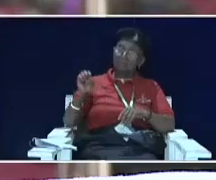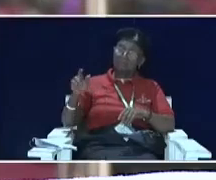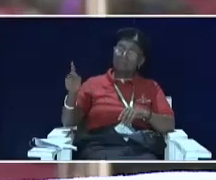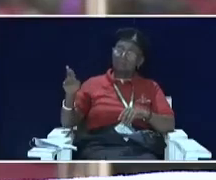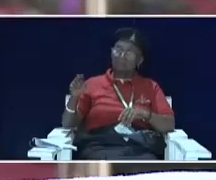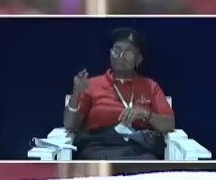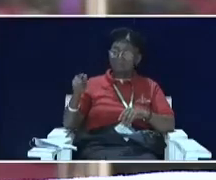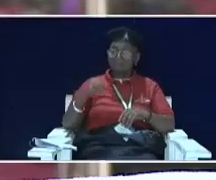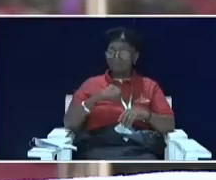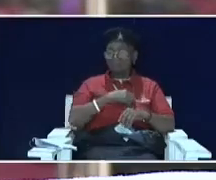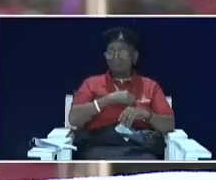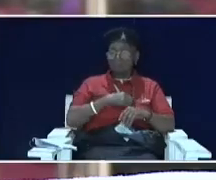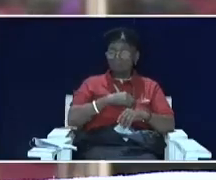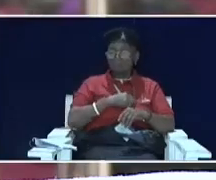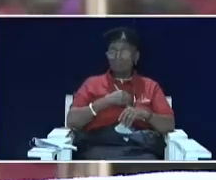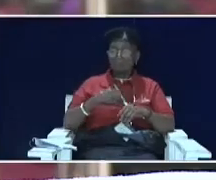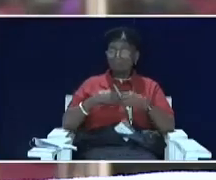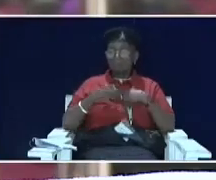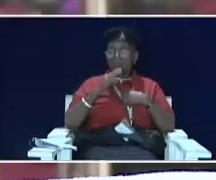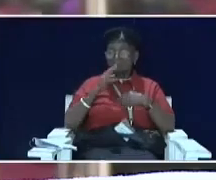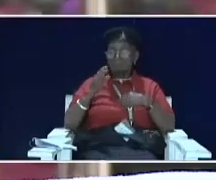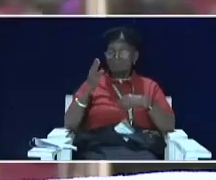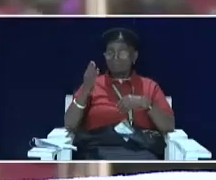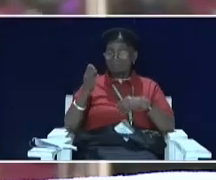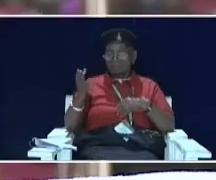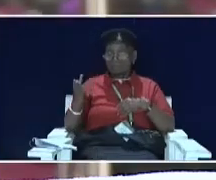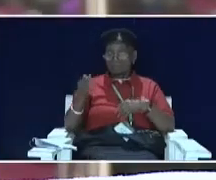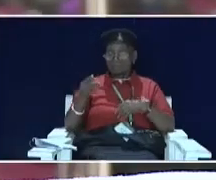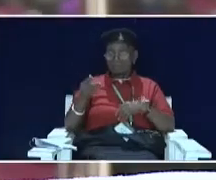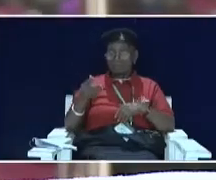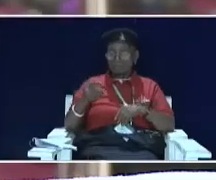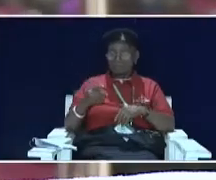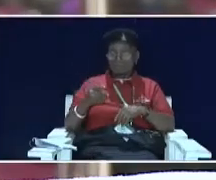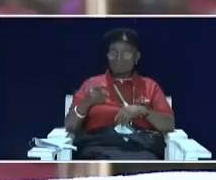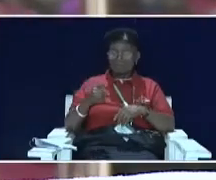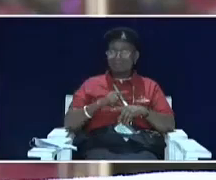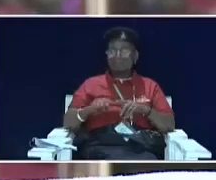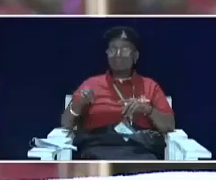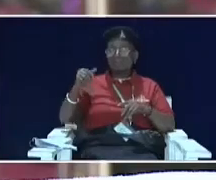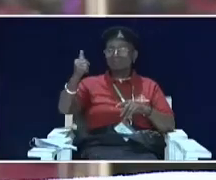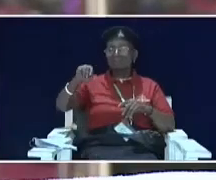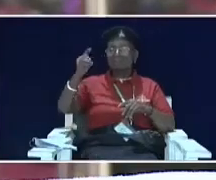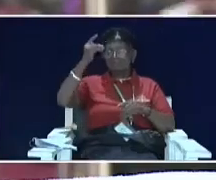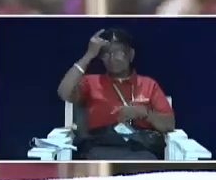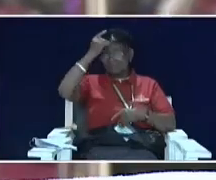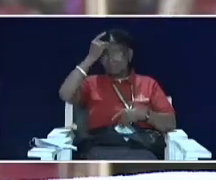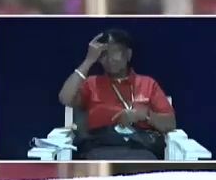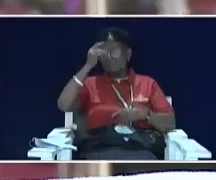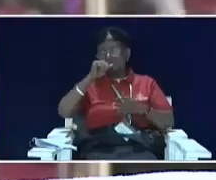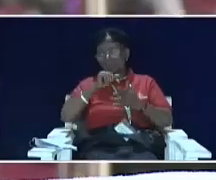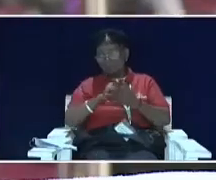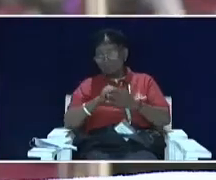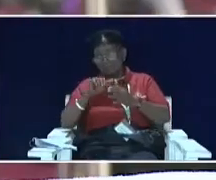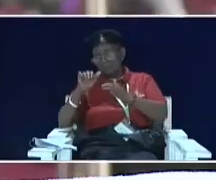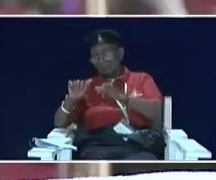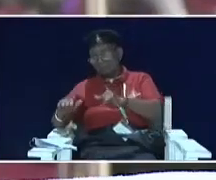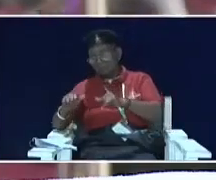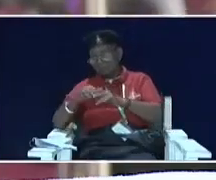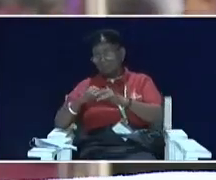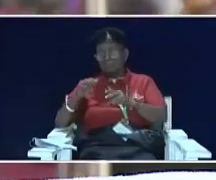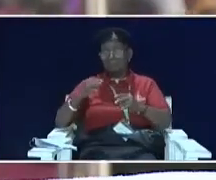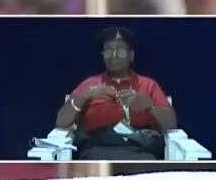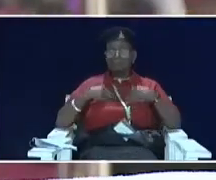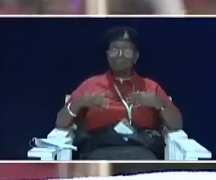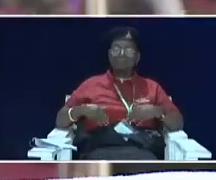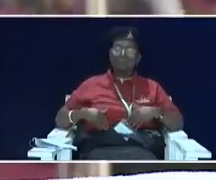Every sickness, every disease that is hibernating in your body, the fire of God will fall